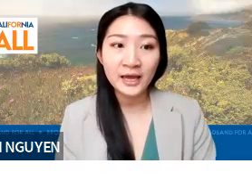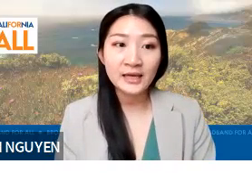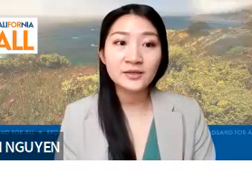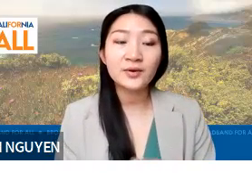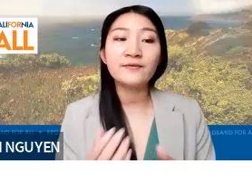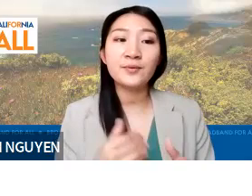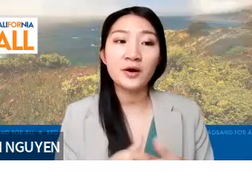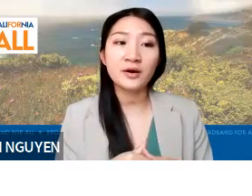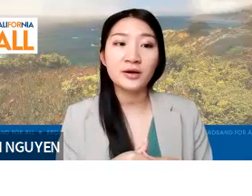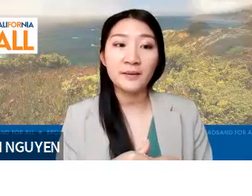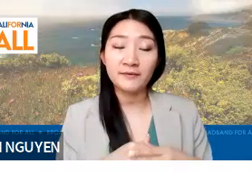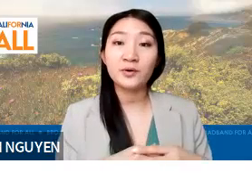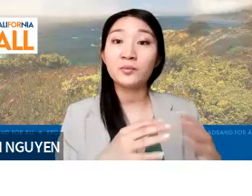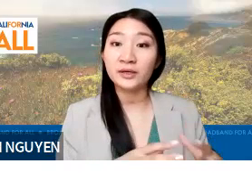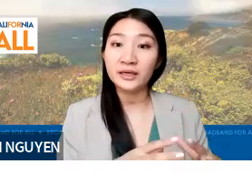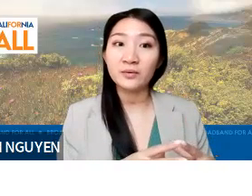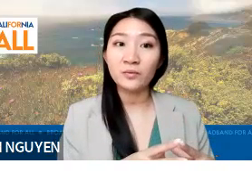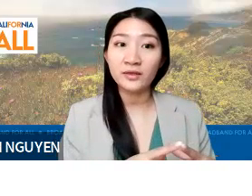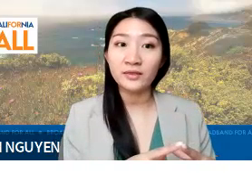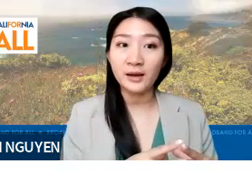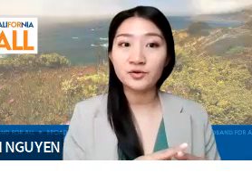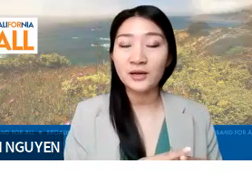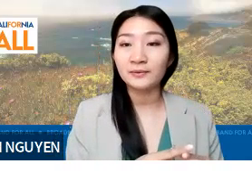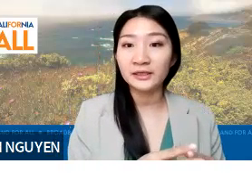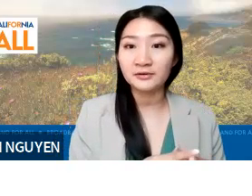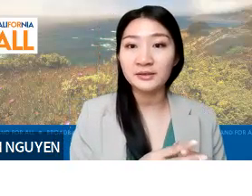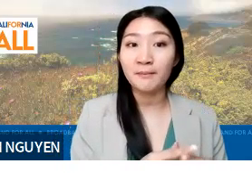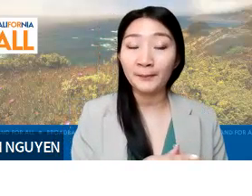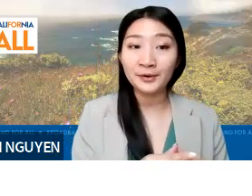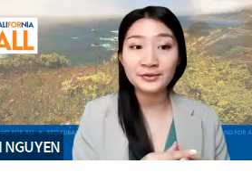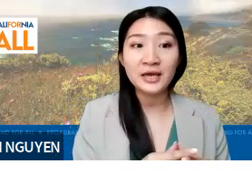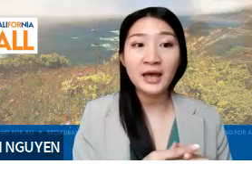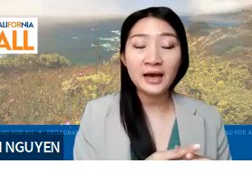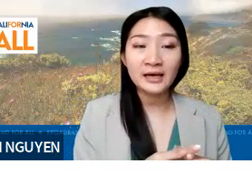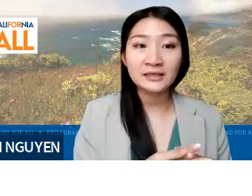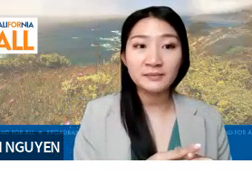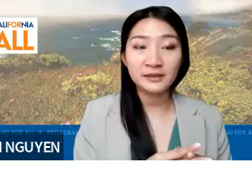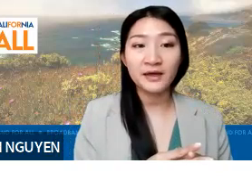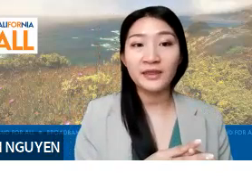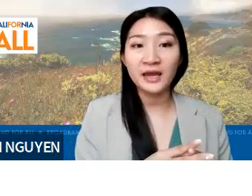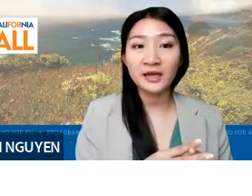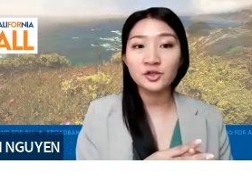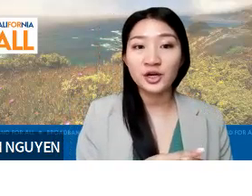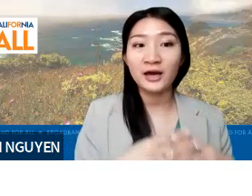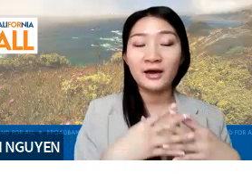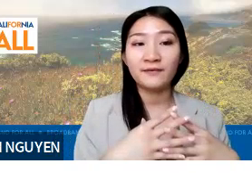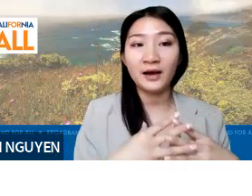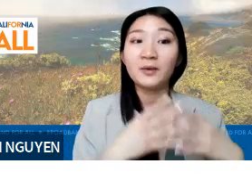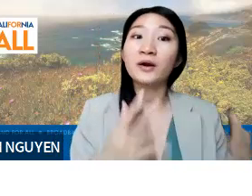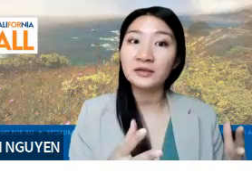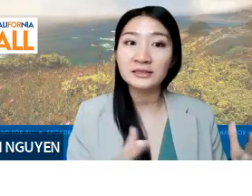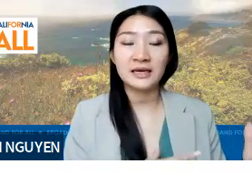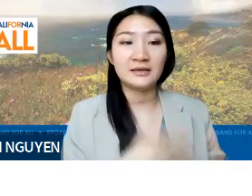virtual. And so if you are working with tribal leaders and members and believe that they should